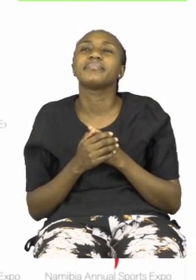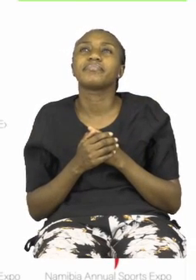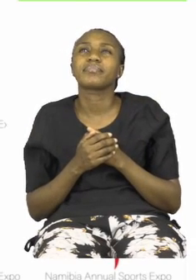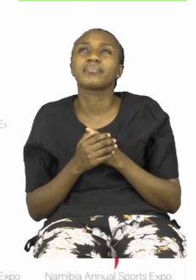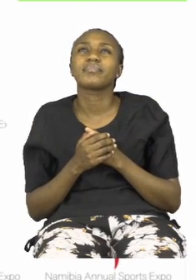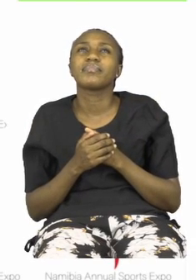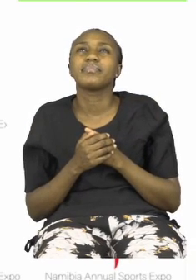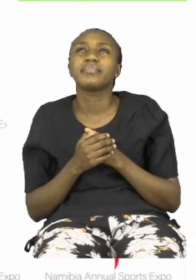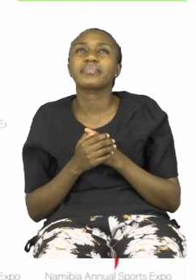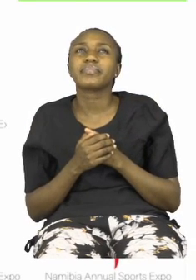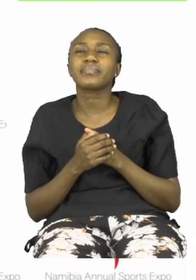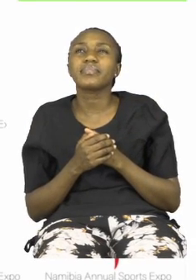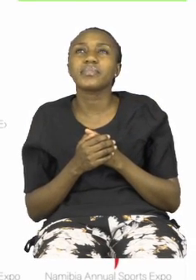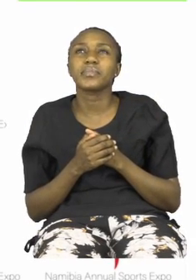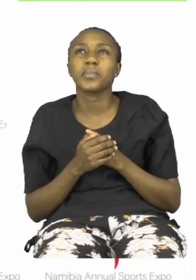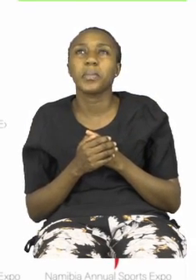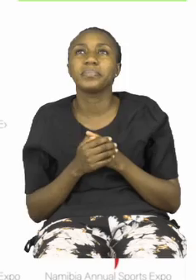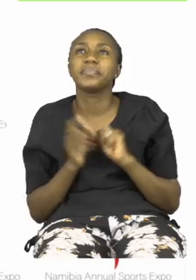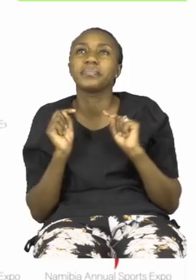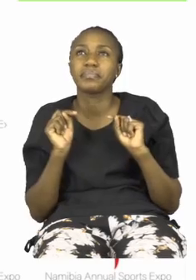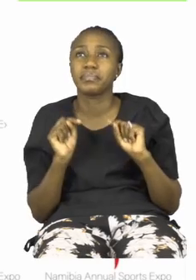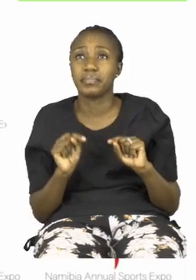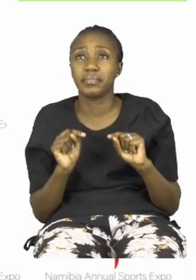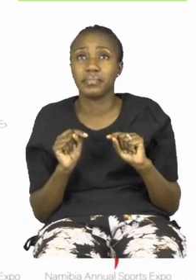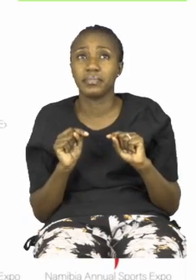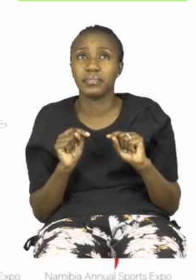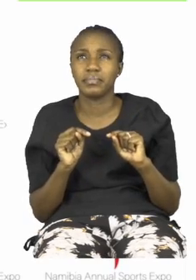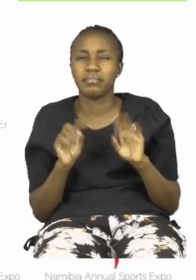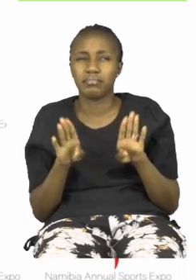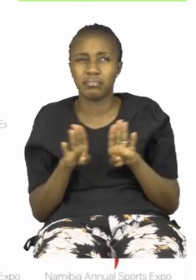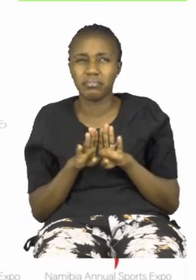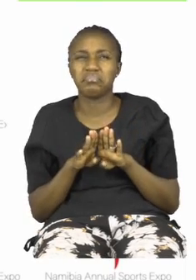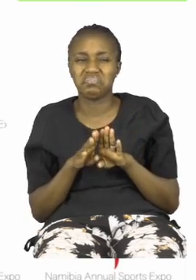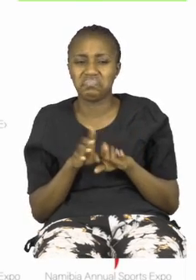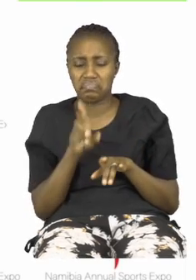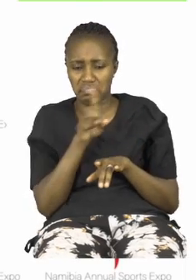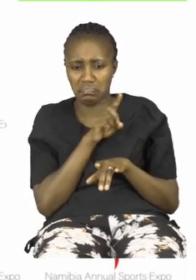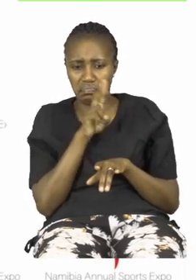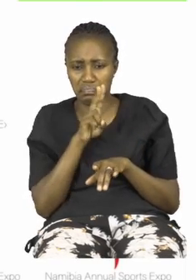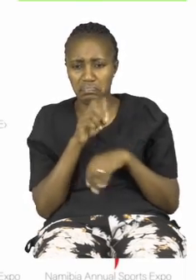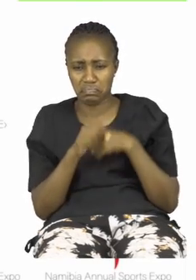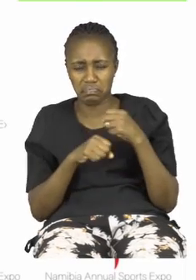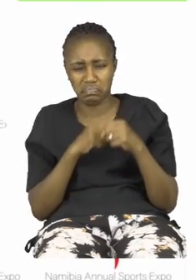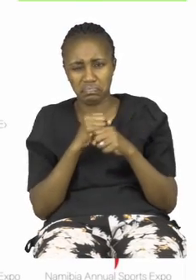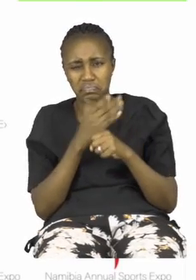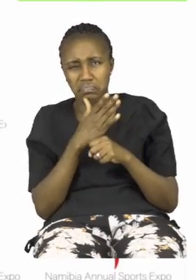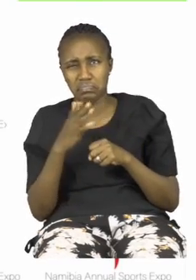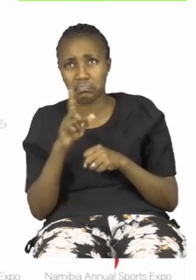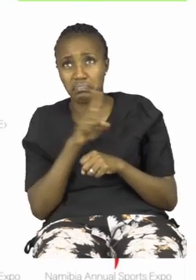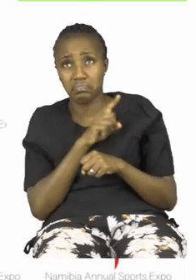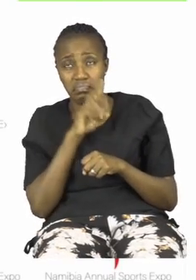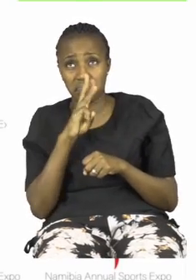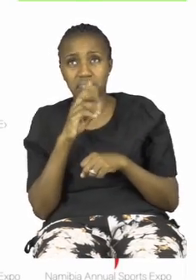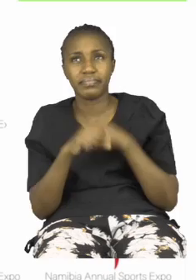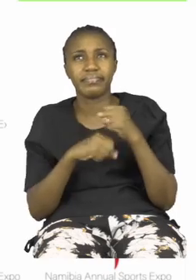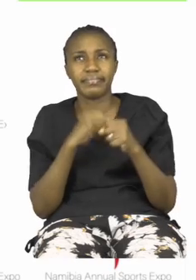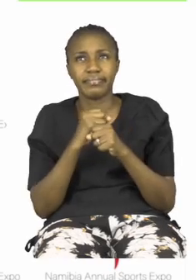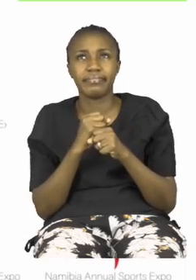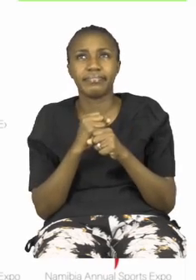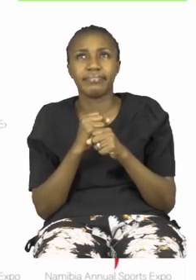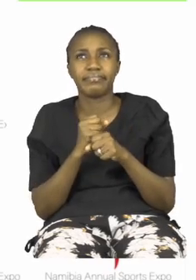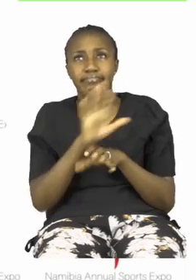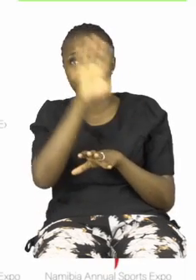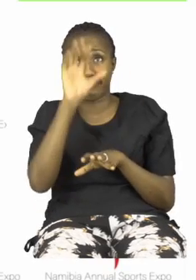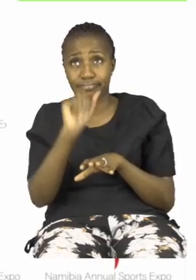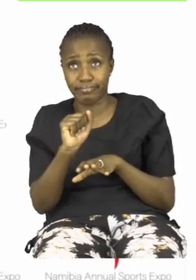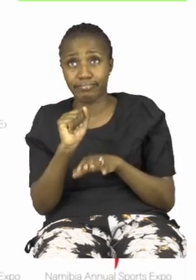early, and then for what we do now, we've been doing for about 12, 13 years in terms of professionalizing it in Africa and everything like